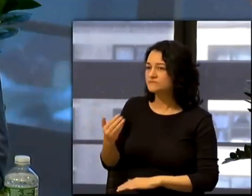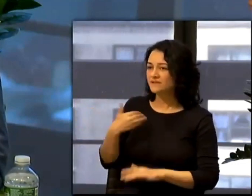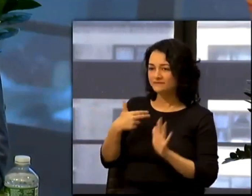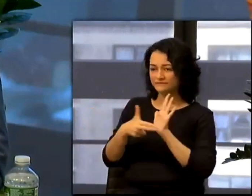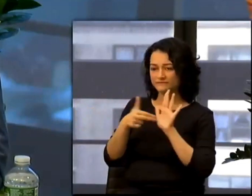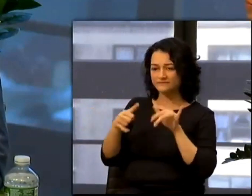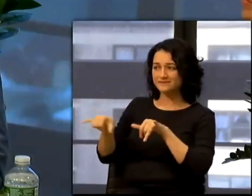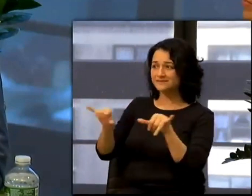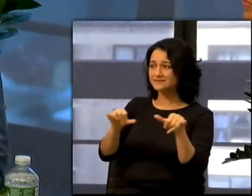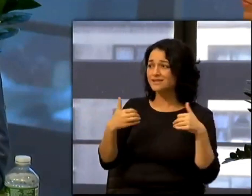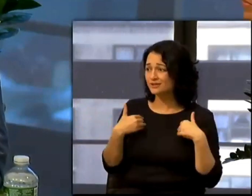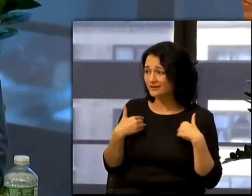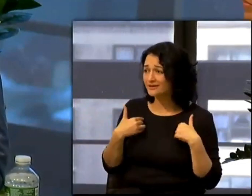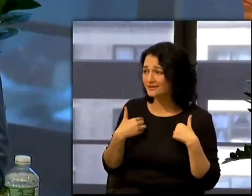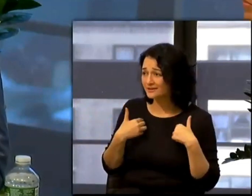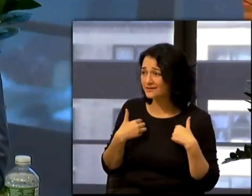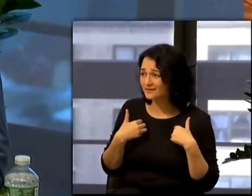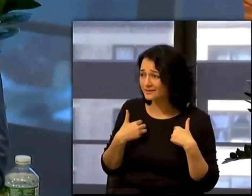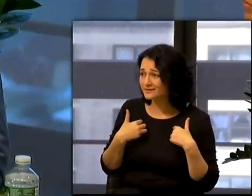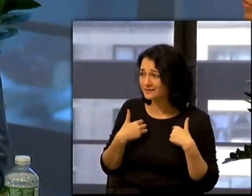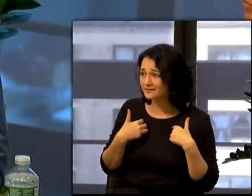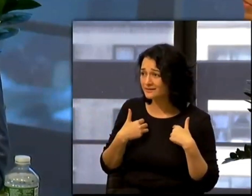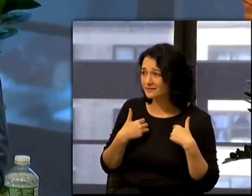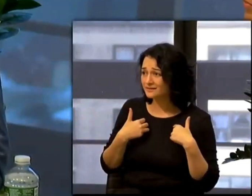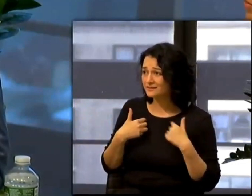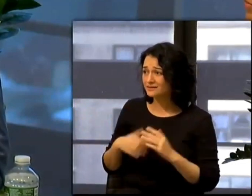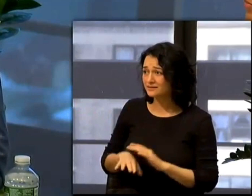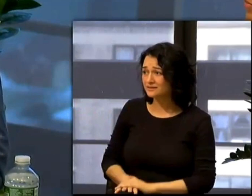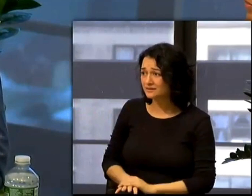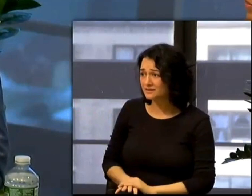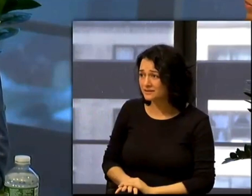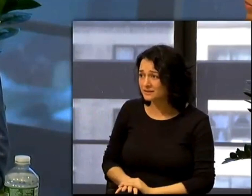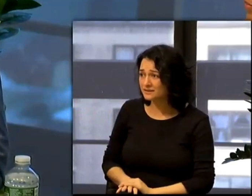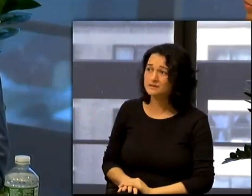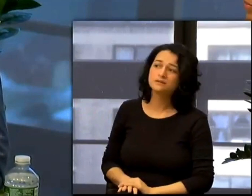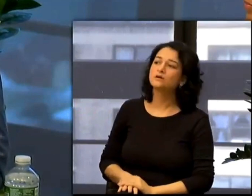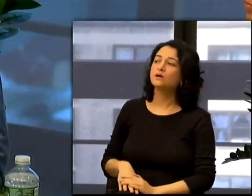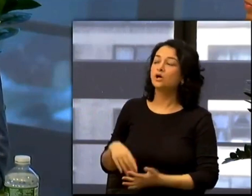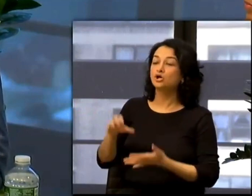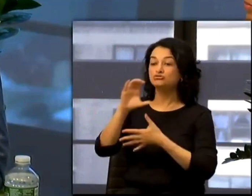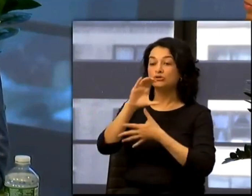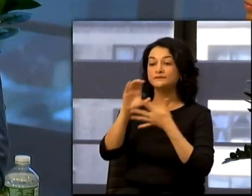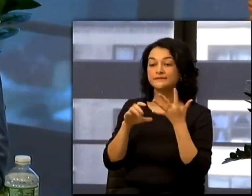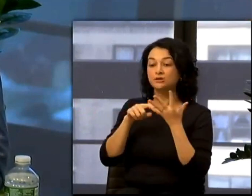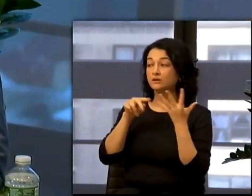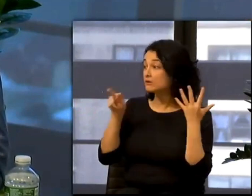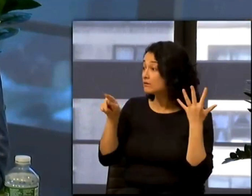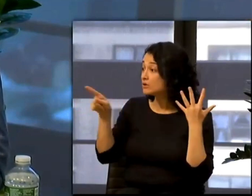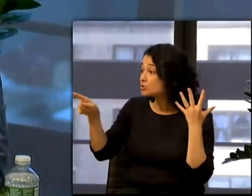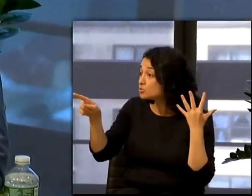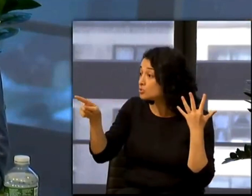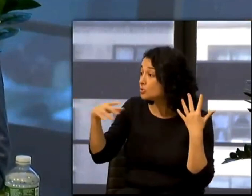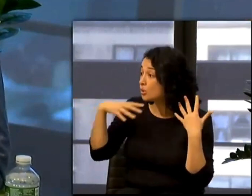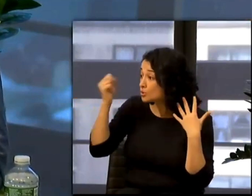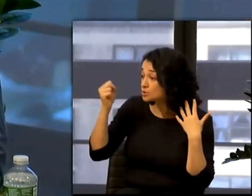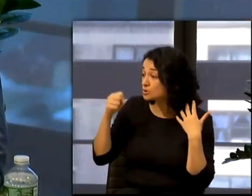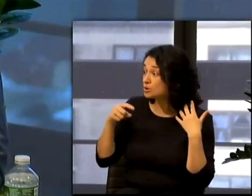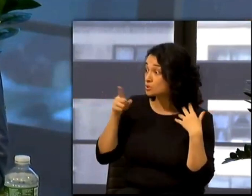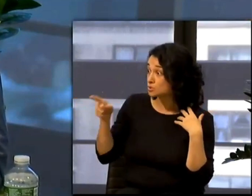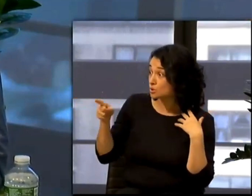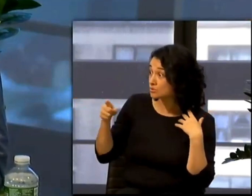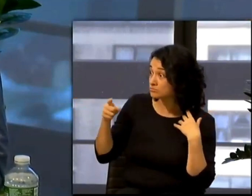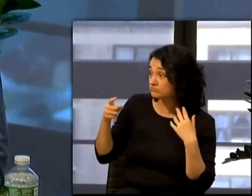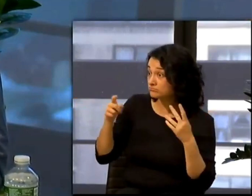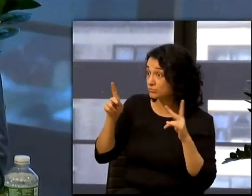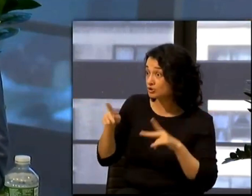survivability, long-term survivability, which then, of course, made, I think,